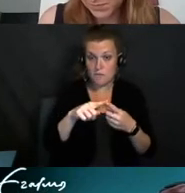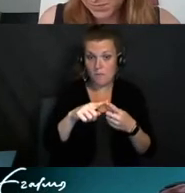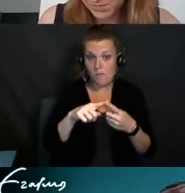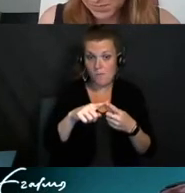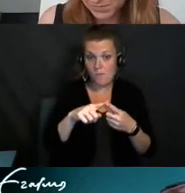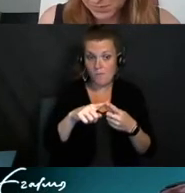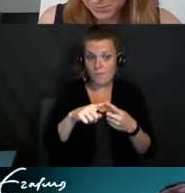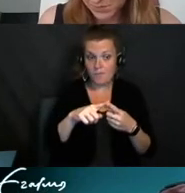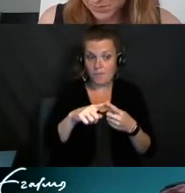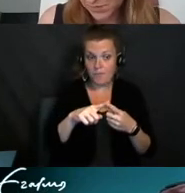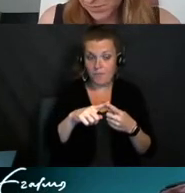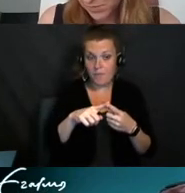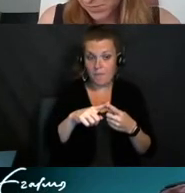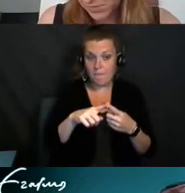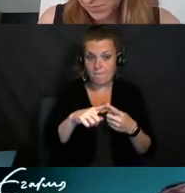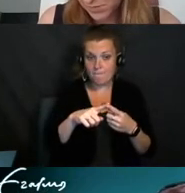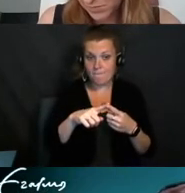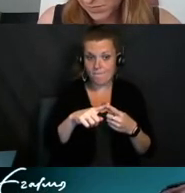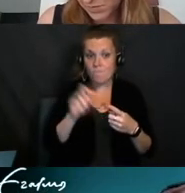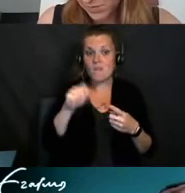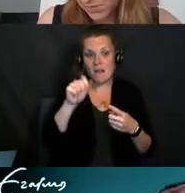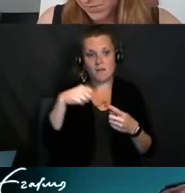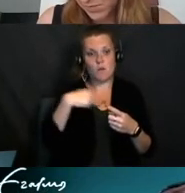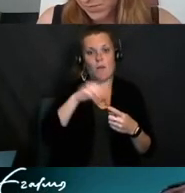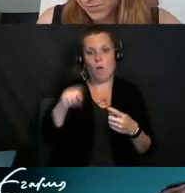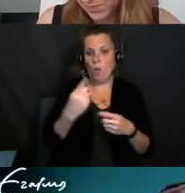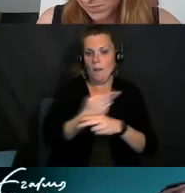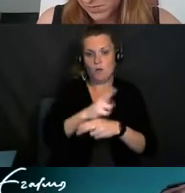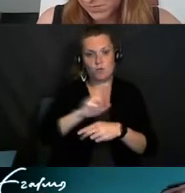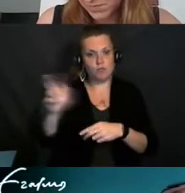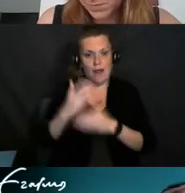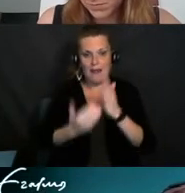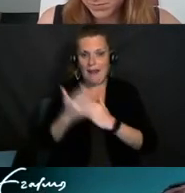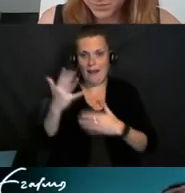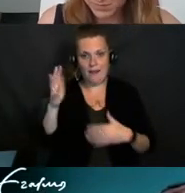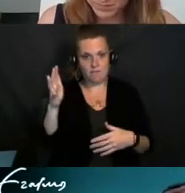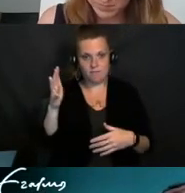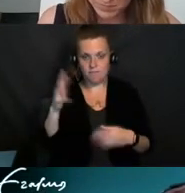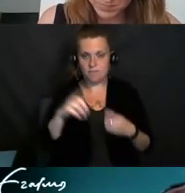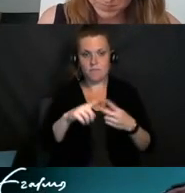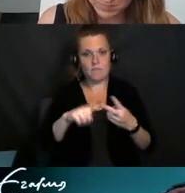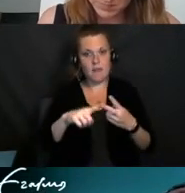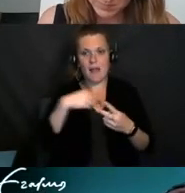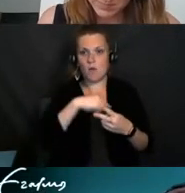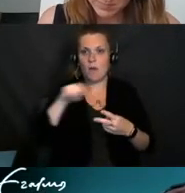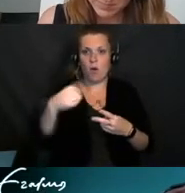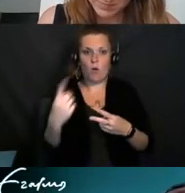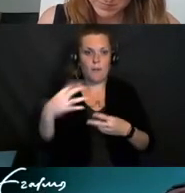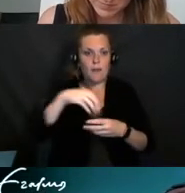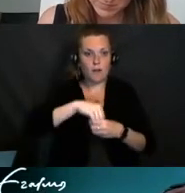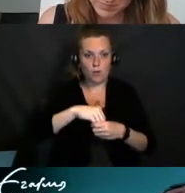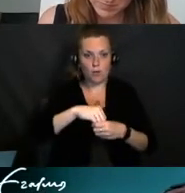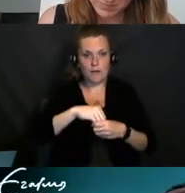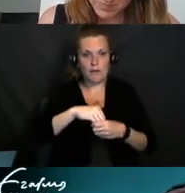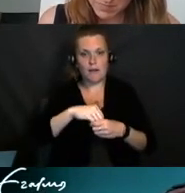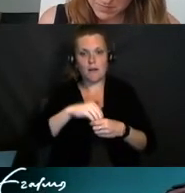yes, there was only right hands, and we only included the right-handed participant